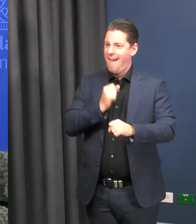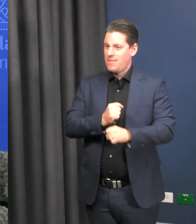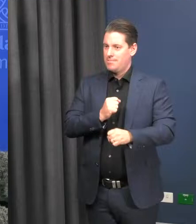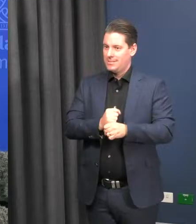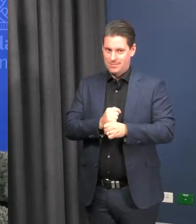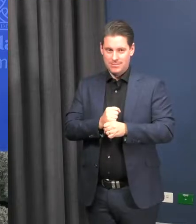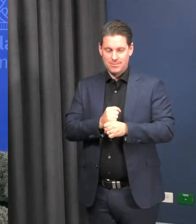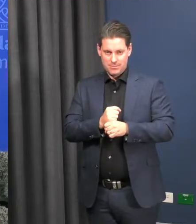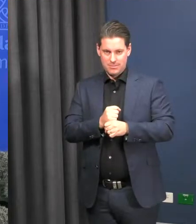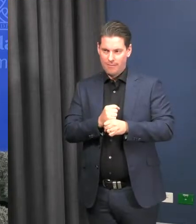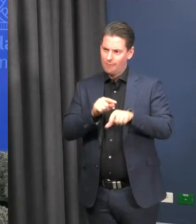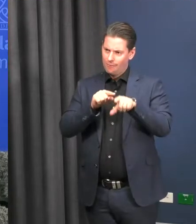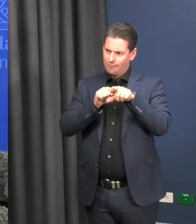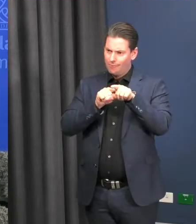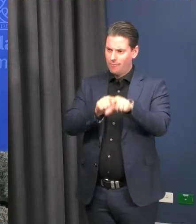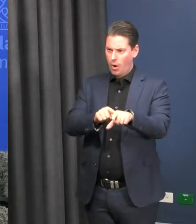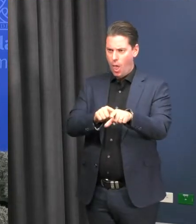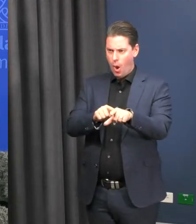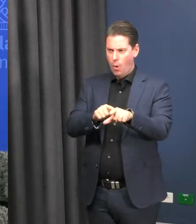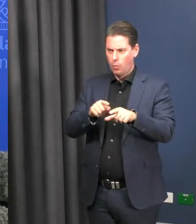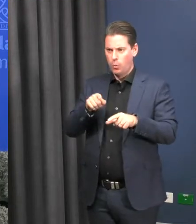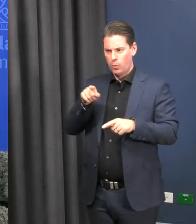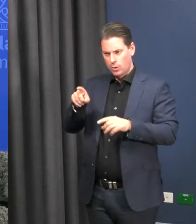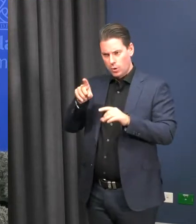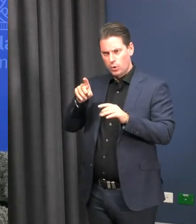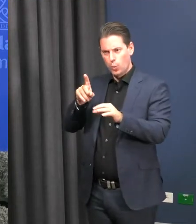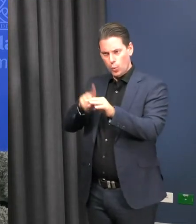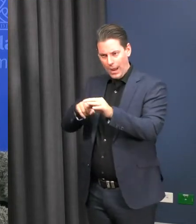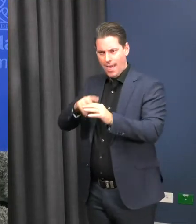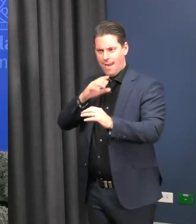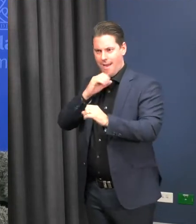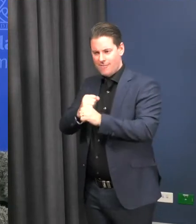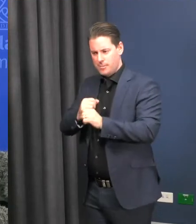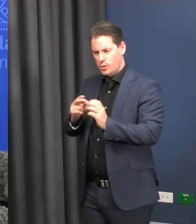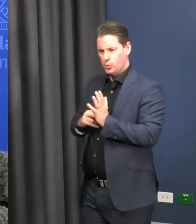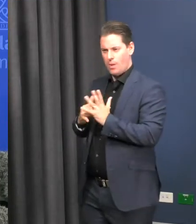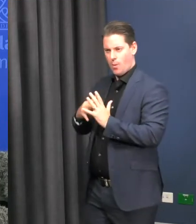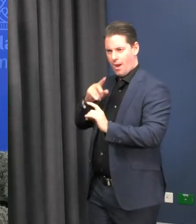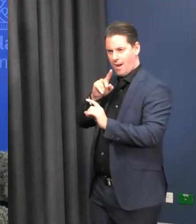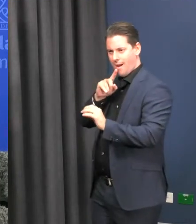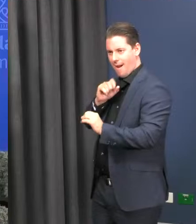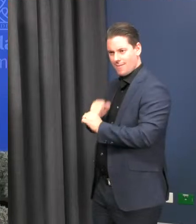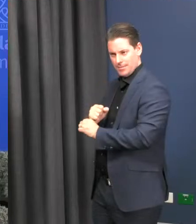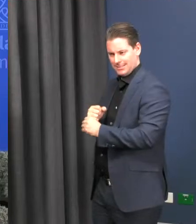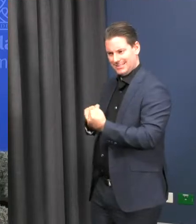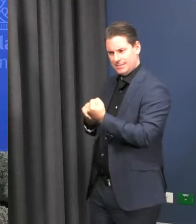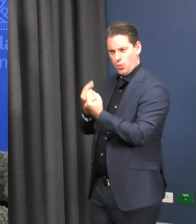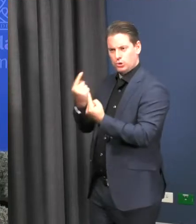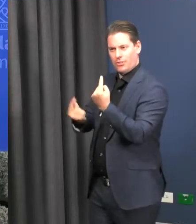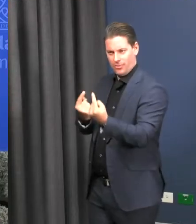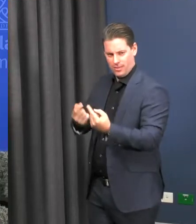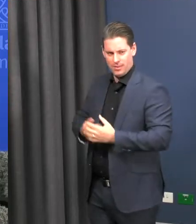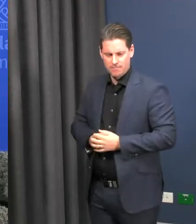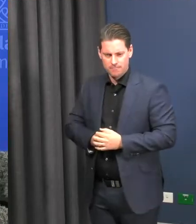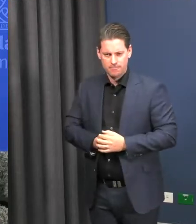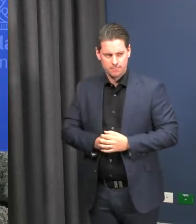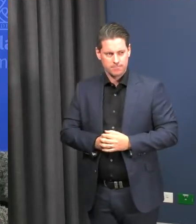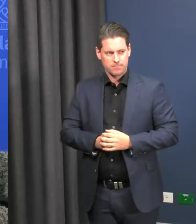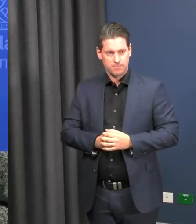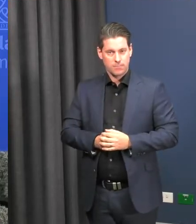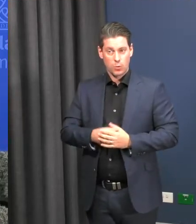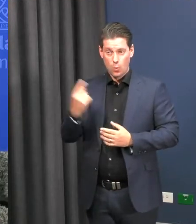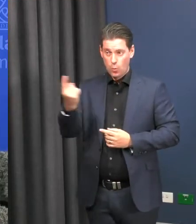response, is in lockstep with the response of state governments. I do urge those watching